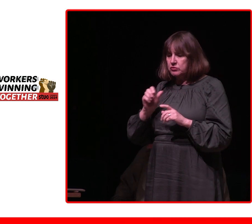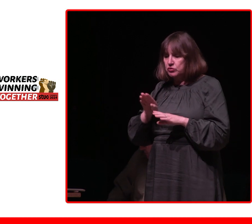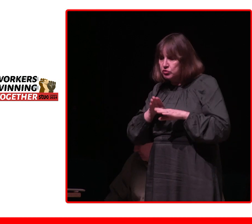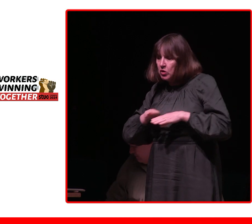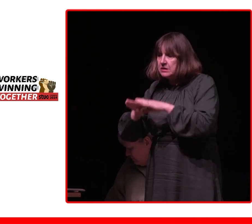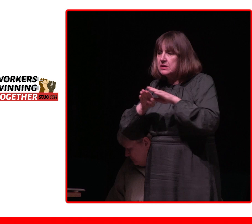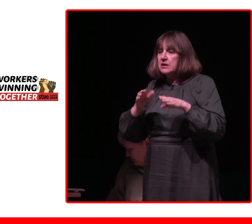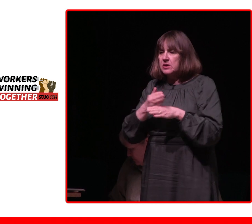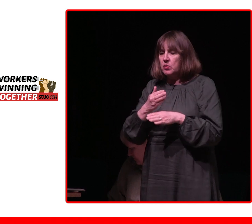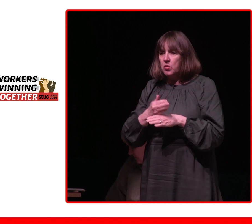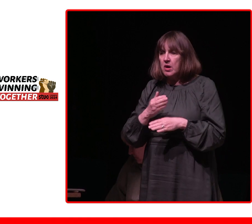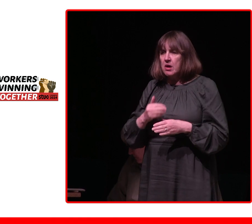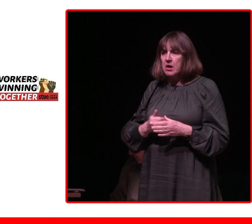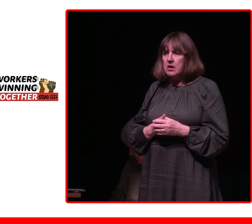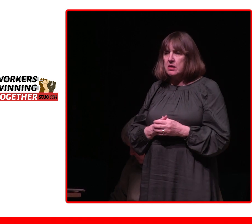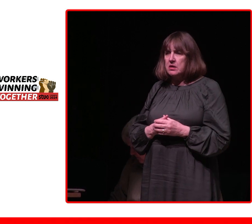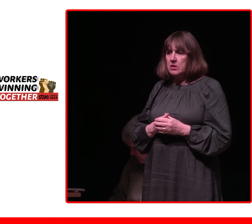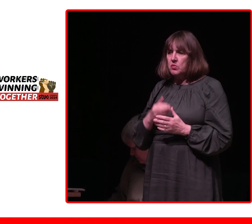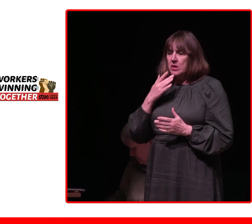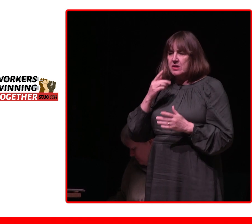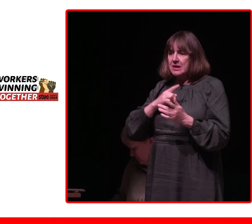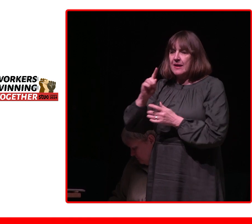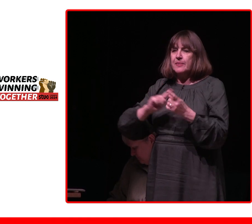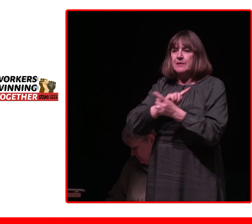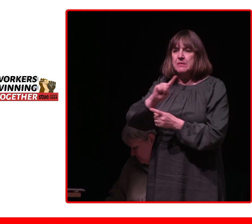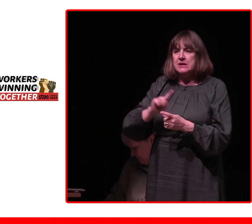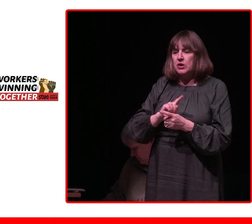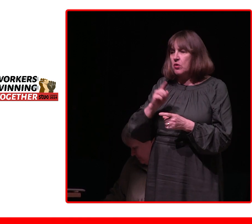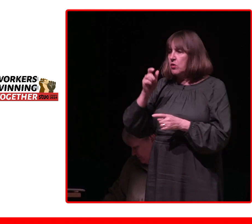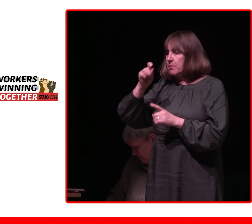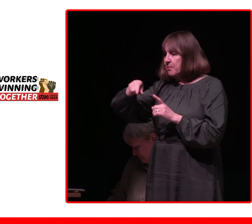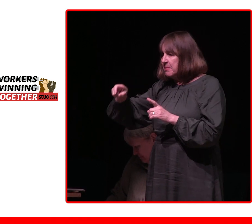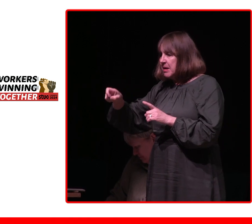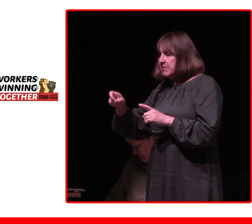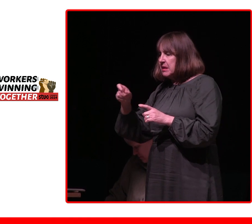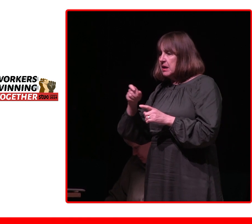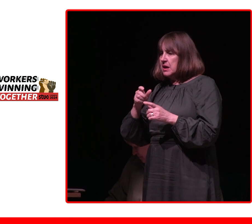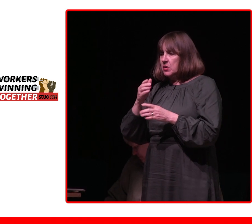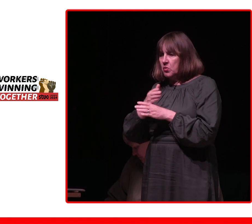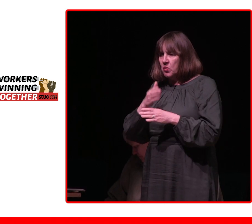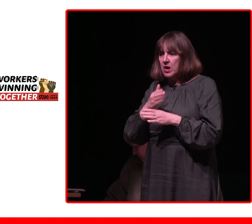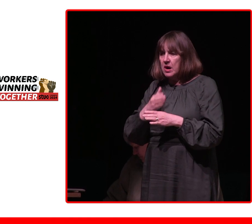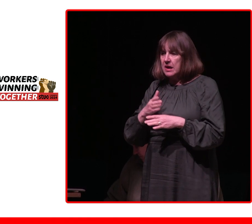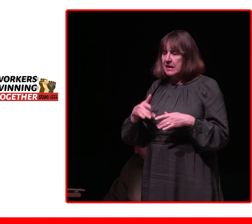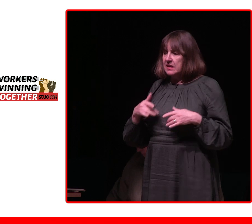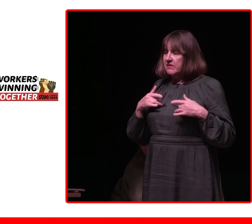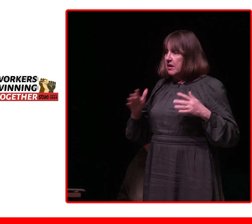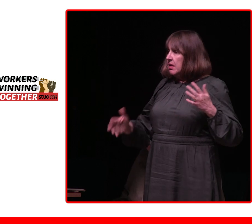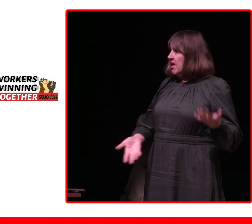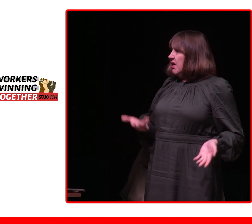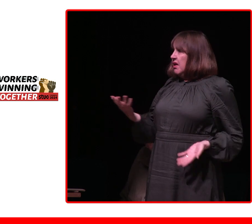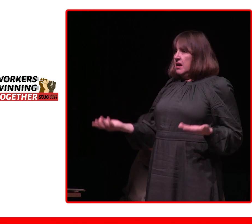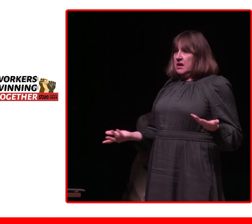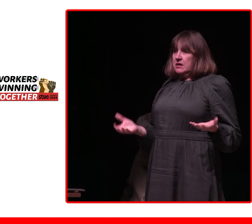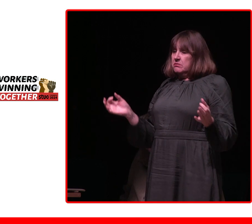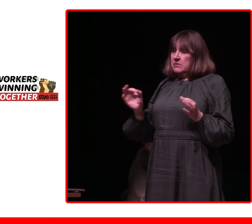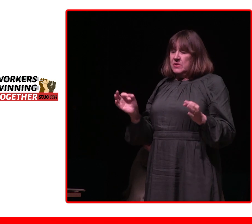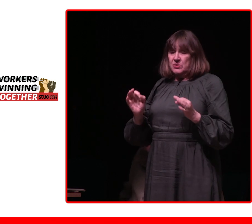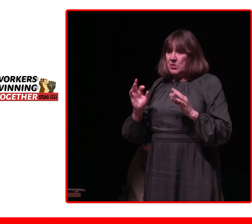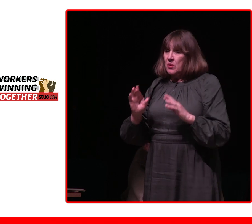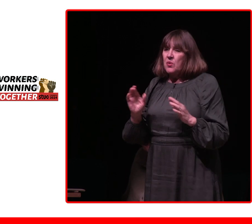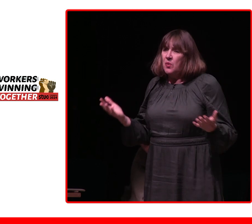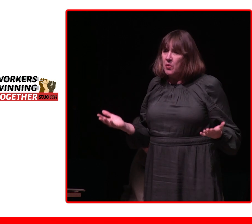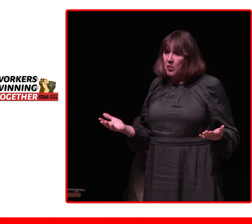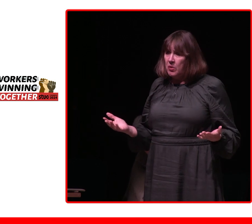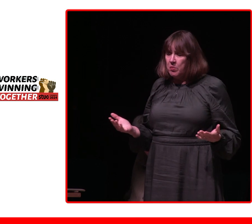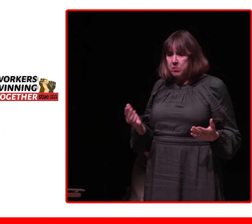by that question in trade union meetings, and if you're doing any public work, where people feel a sense of hopelessness about the situation, and they